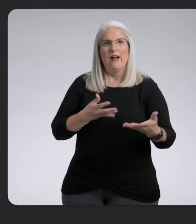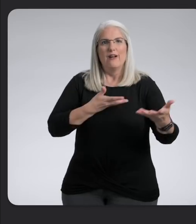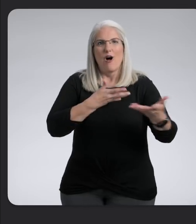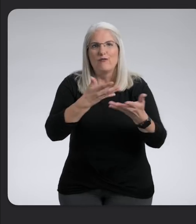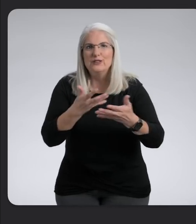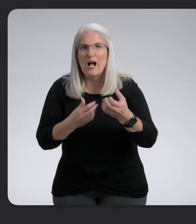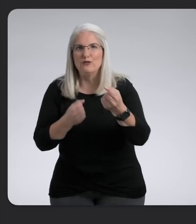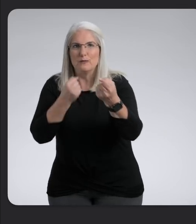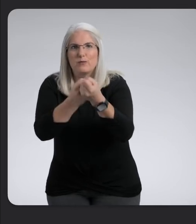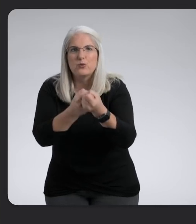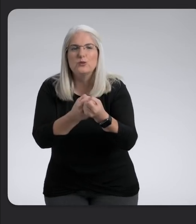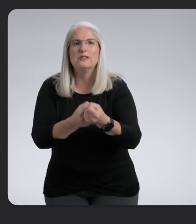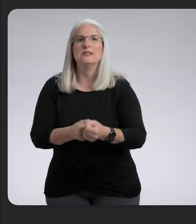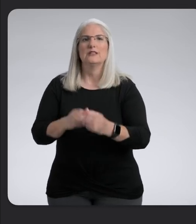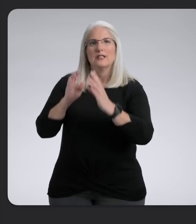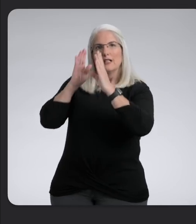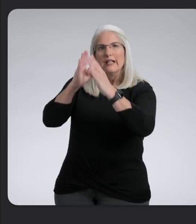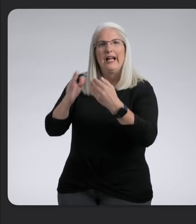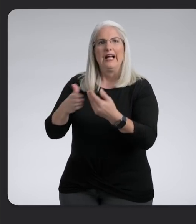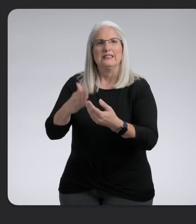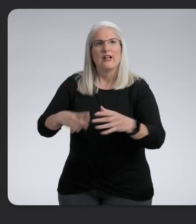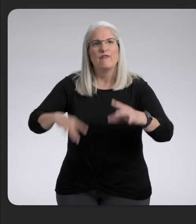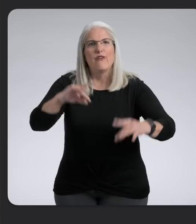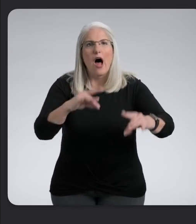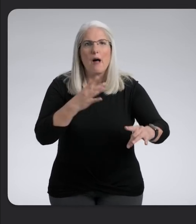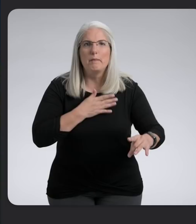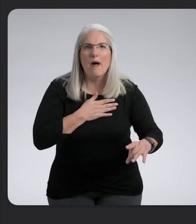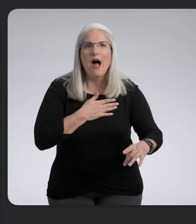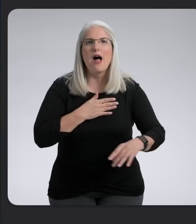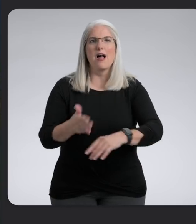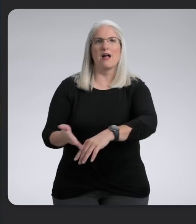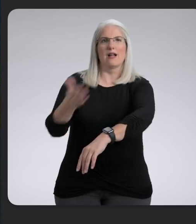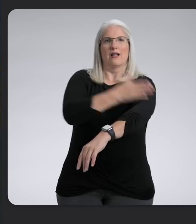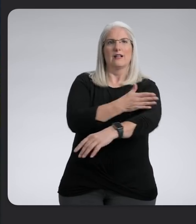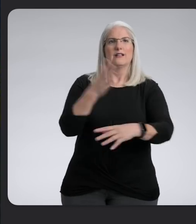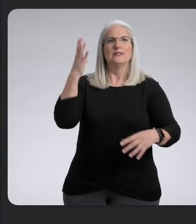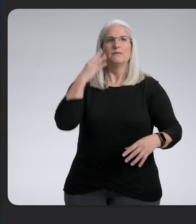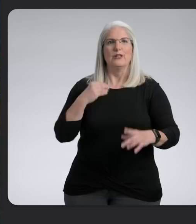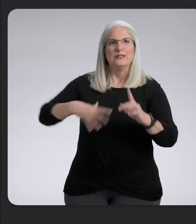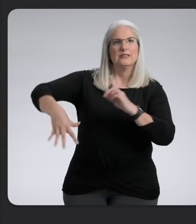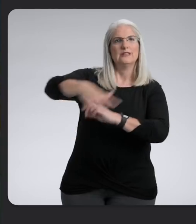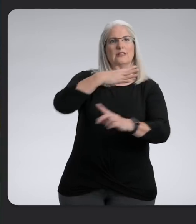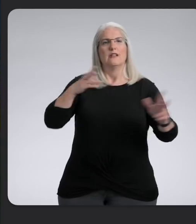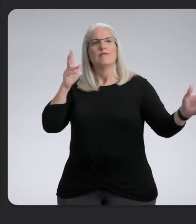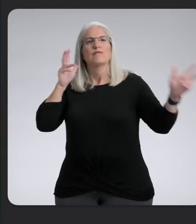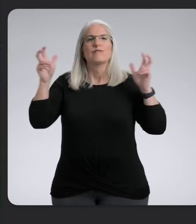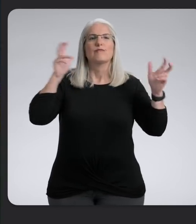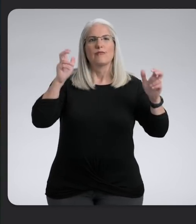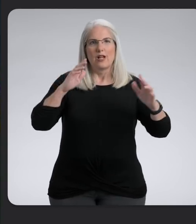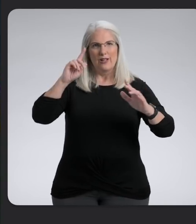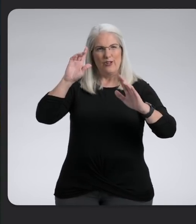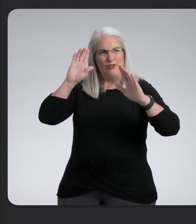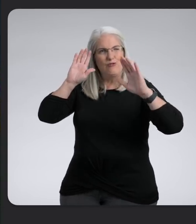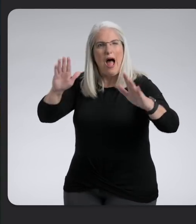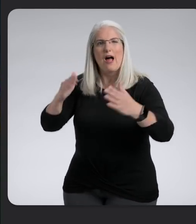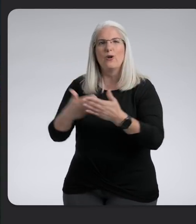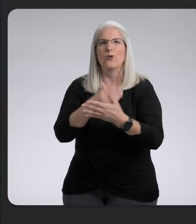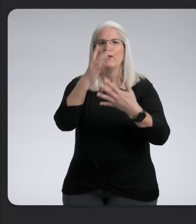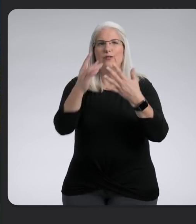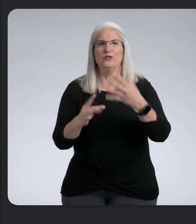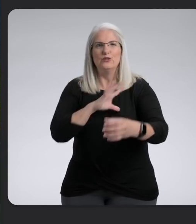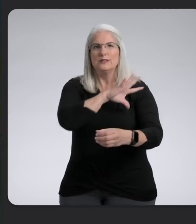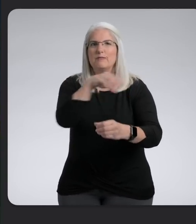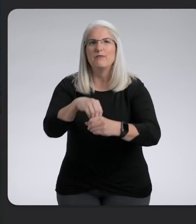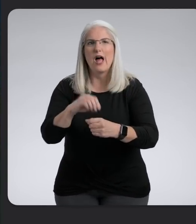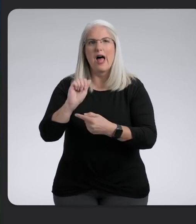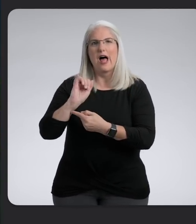convenience of Find My, and the enhanced experience with spatial audio, there are some great new features coming to the AirPods family. Now back